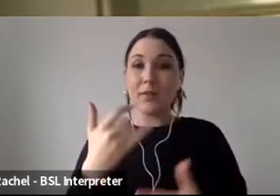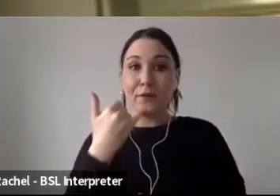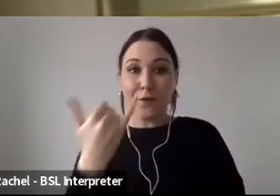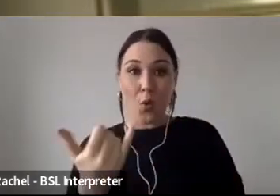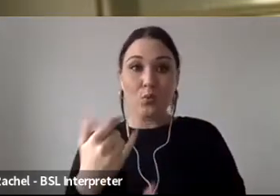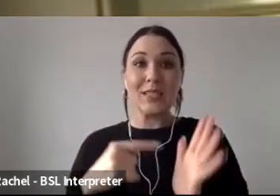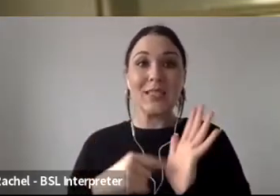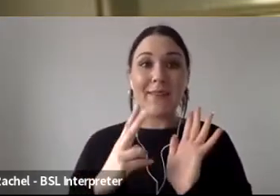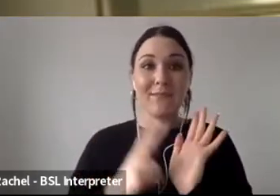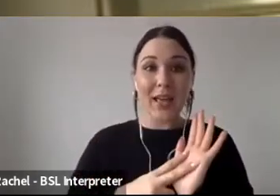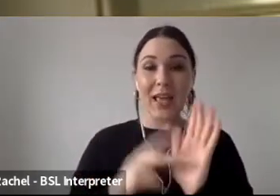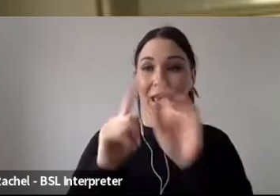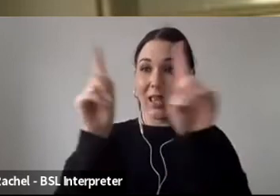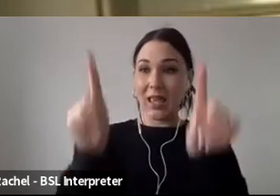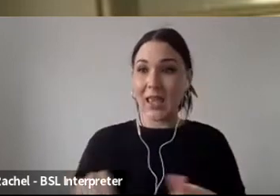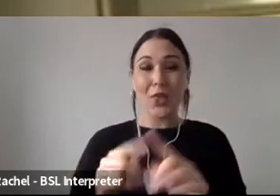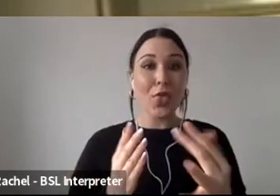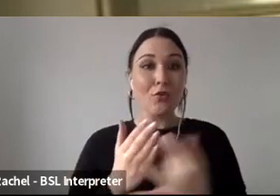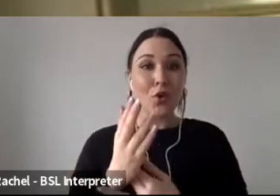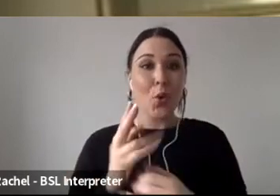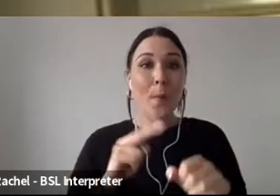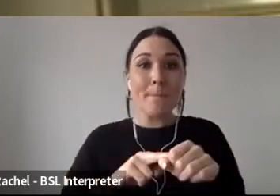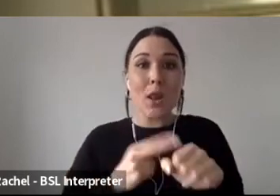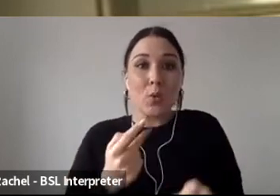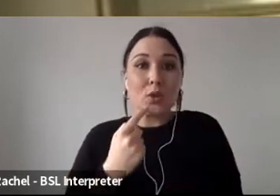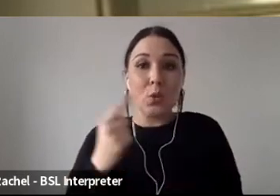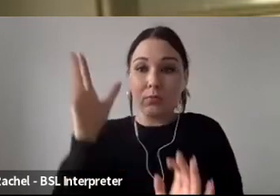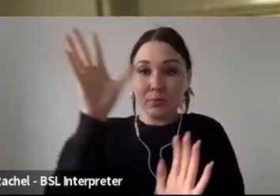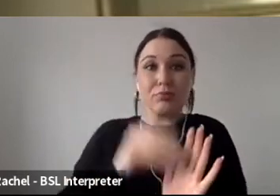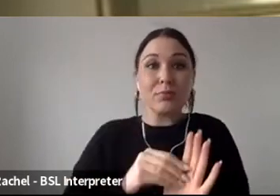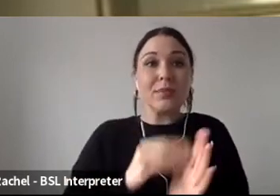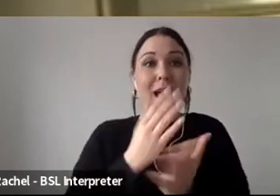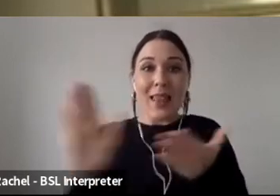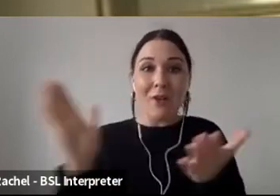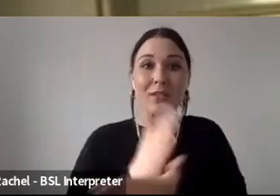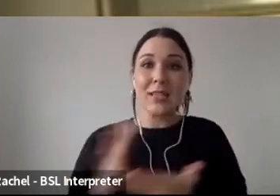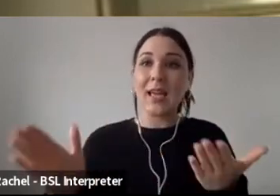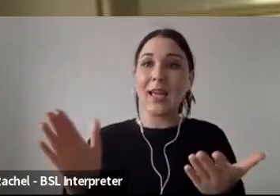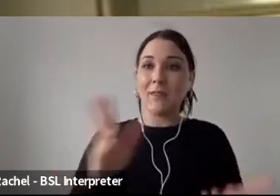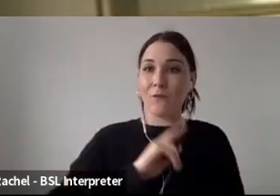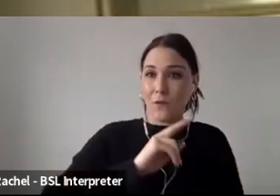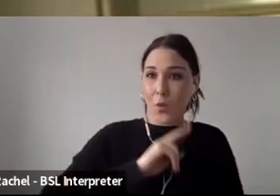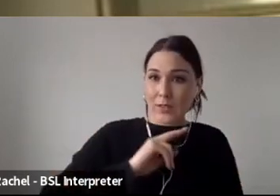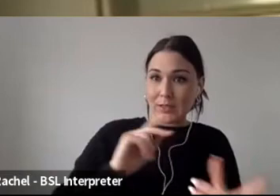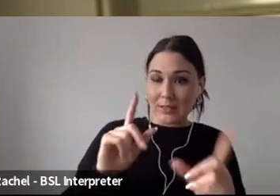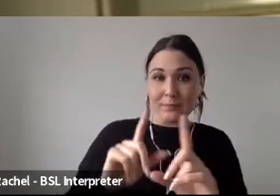television through Bluetooth. So that gives me more clarity of the phone, of the voice, which is fantastic.